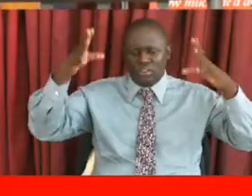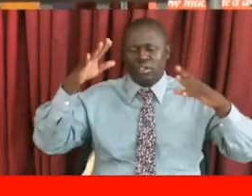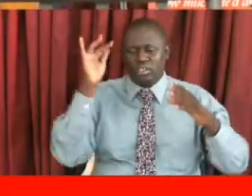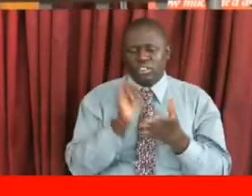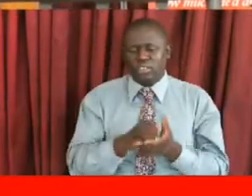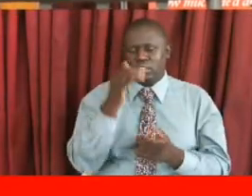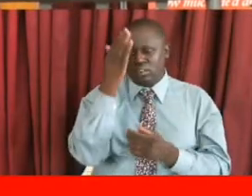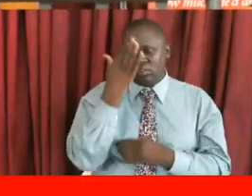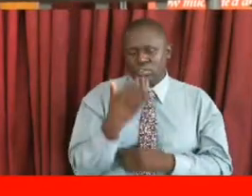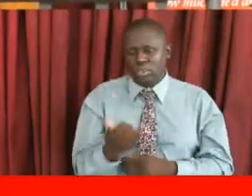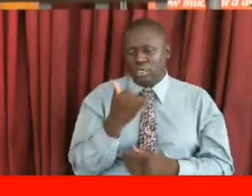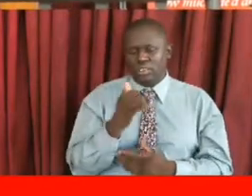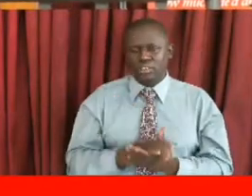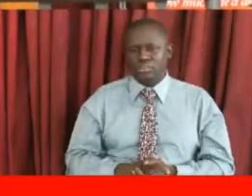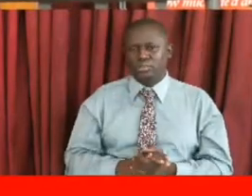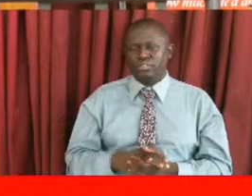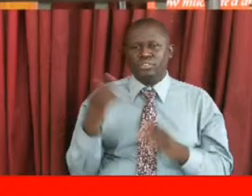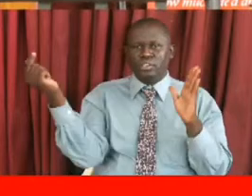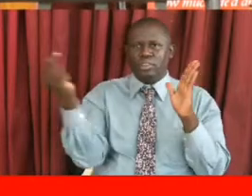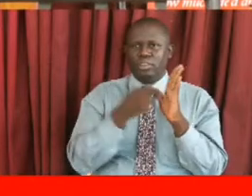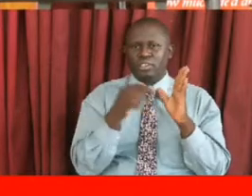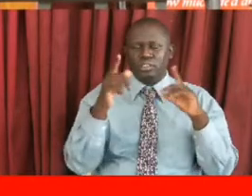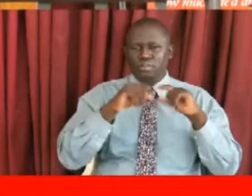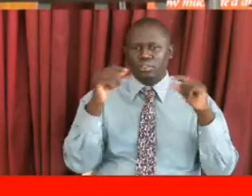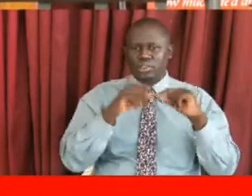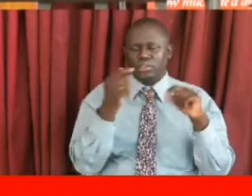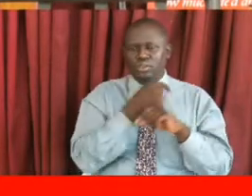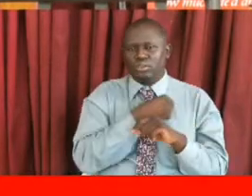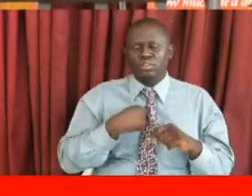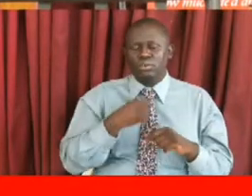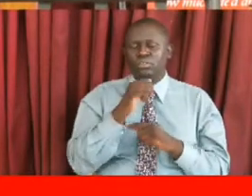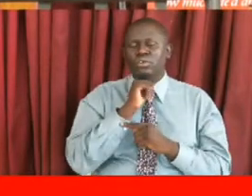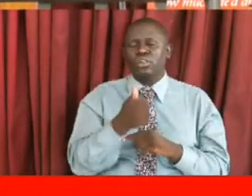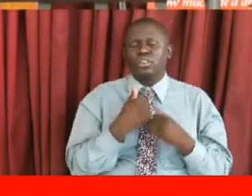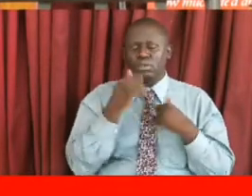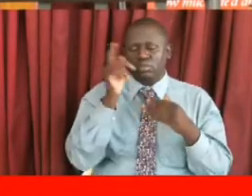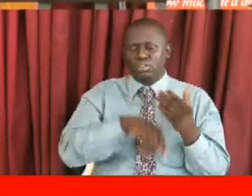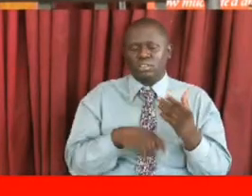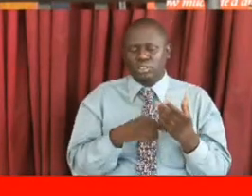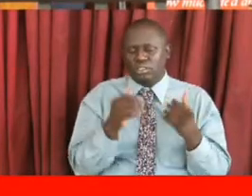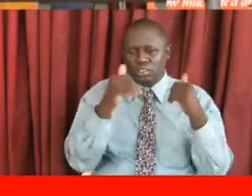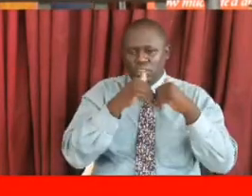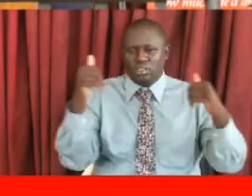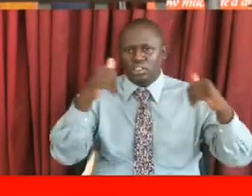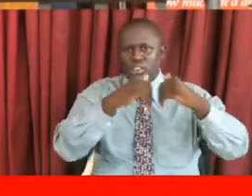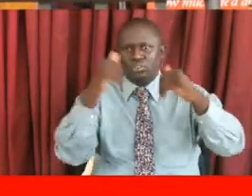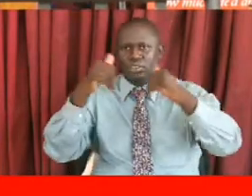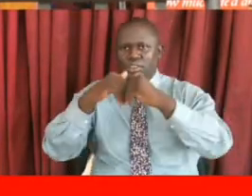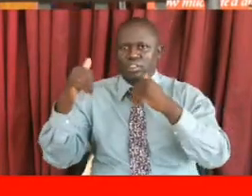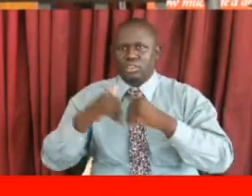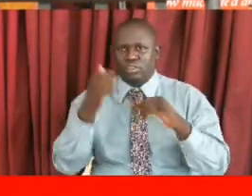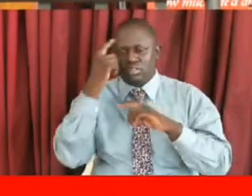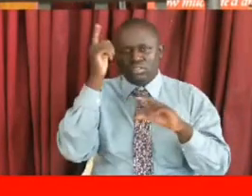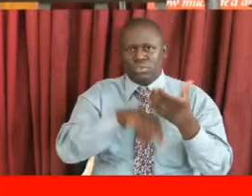is why in this message we do not have a space for celebrity